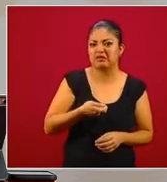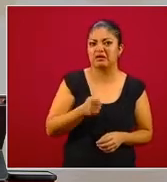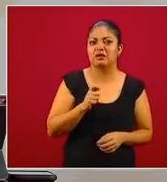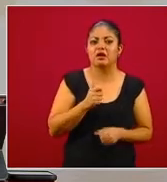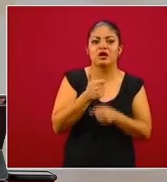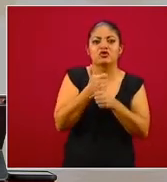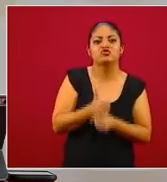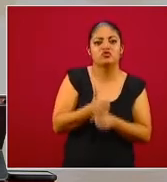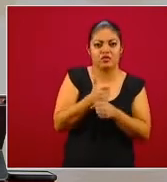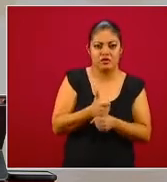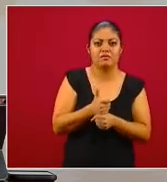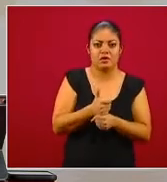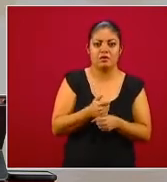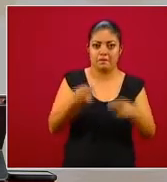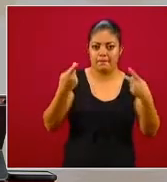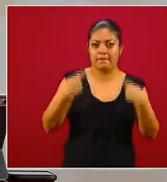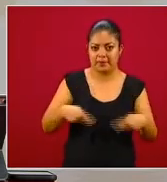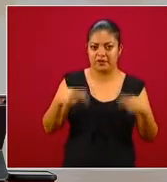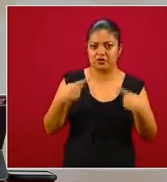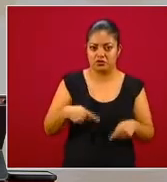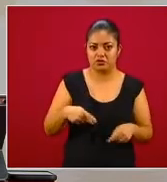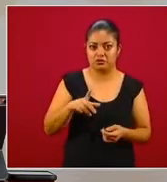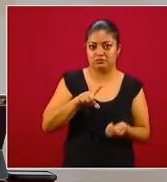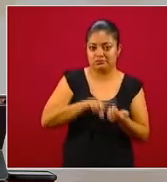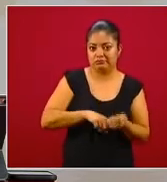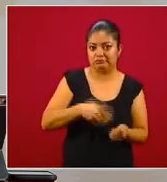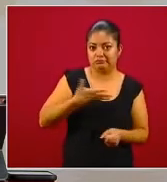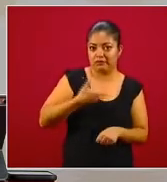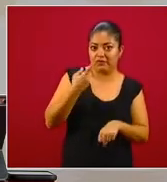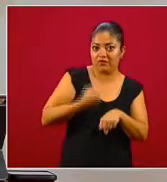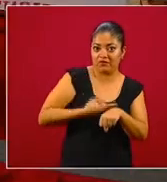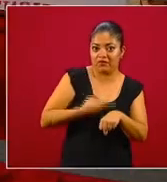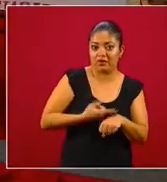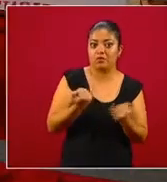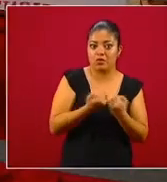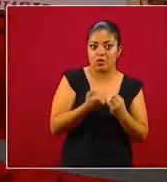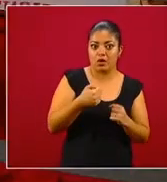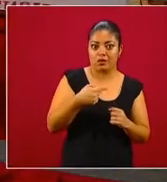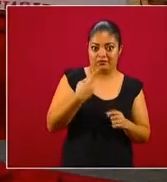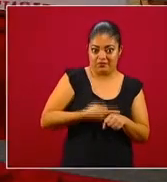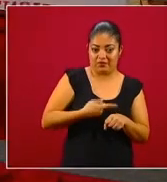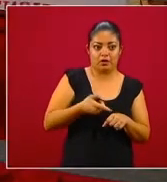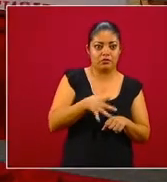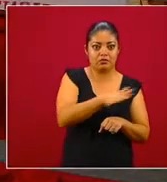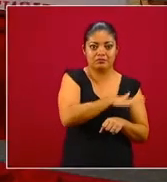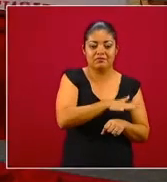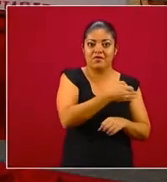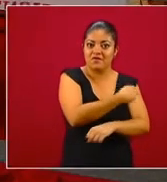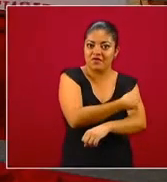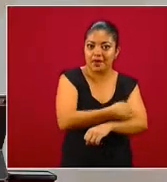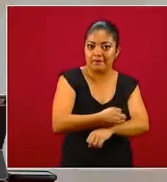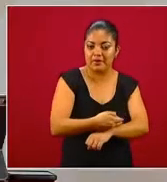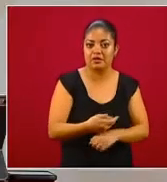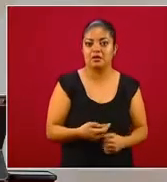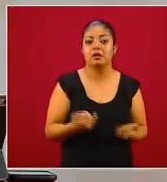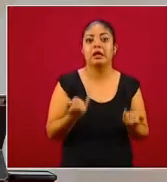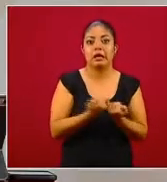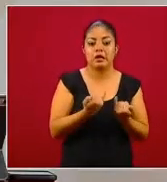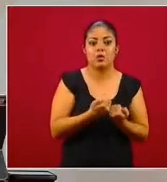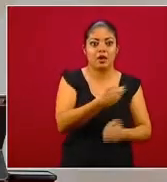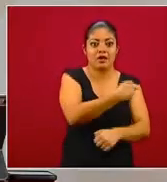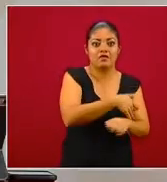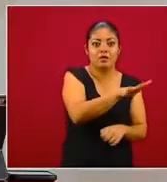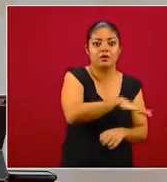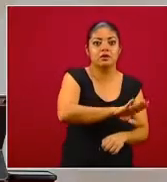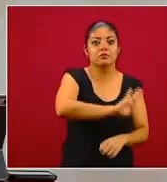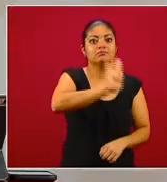humano the meaning of en las human personas enfermas, suffering of people en who are sus sick, familias for y their desde luego families, en las and also familias que to pierden a un people ser who querido.